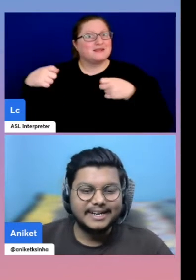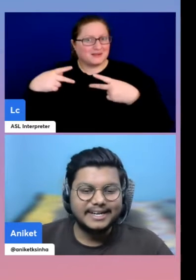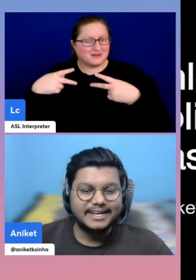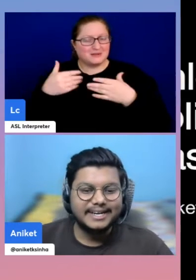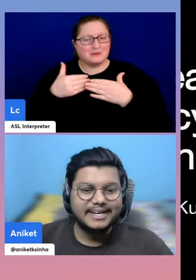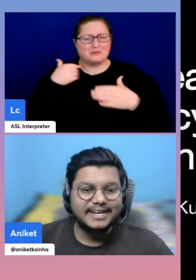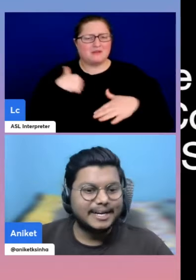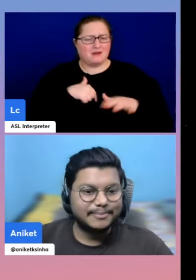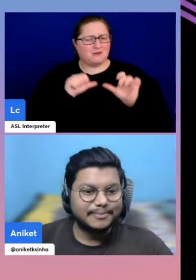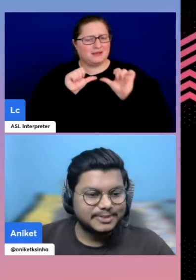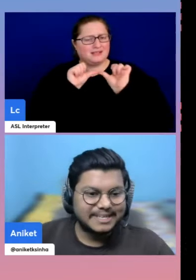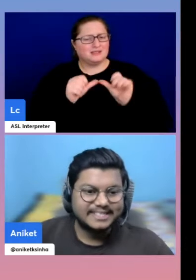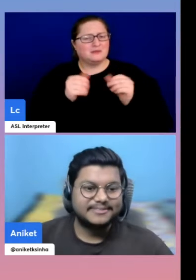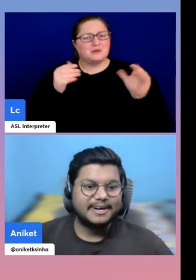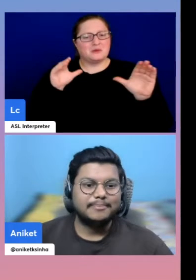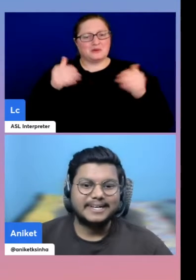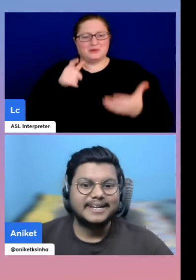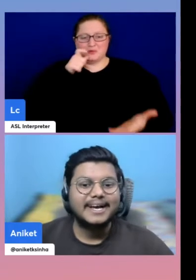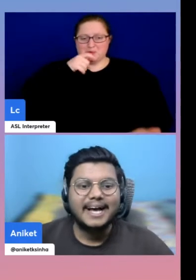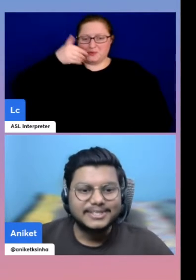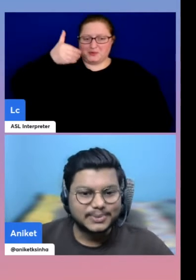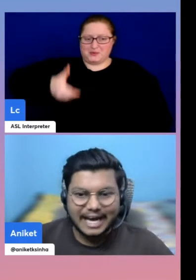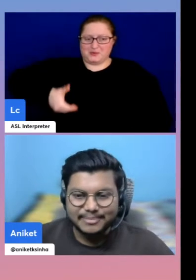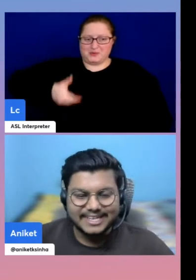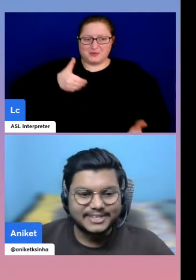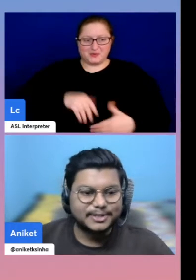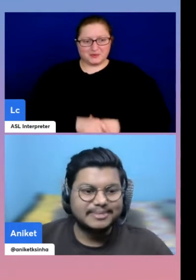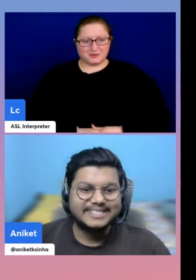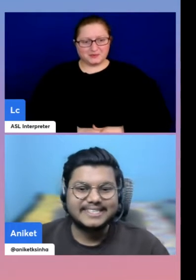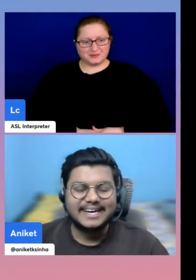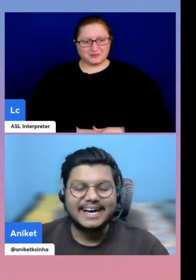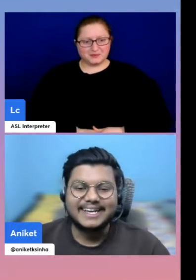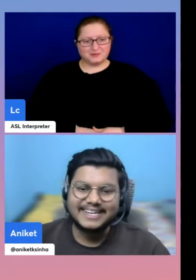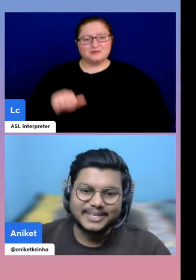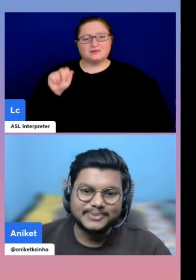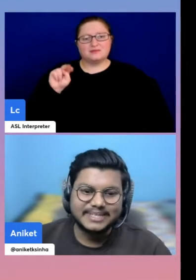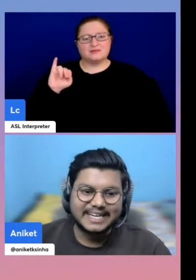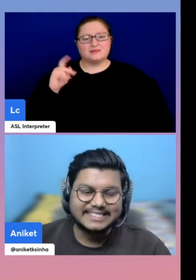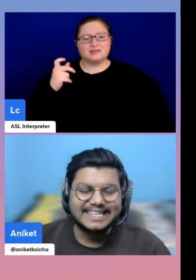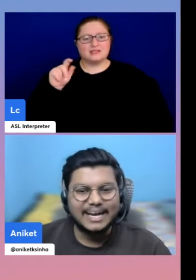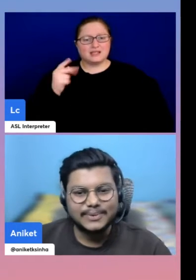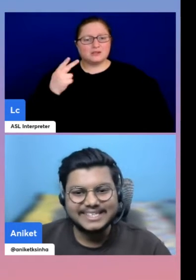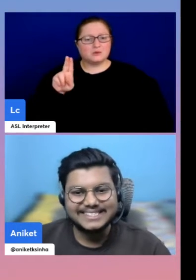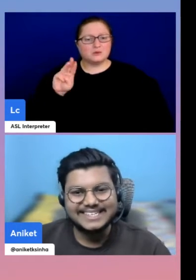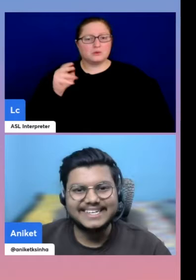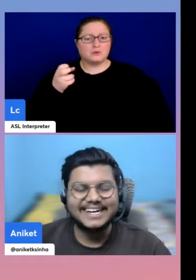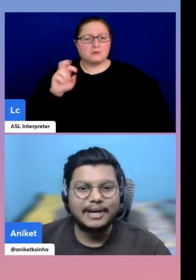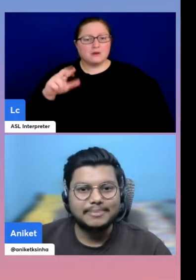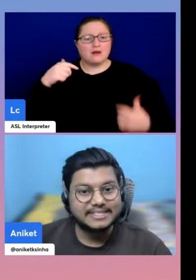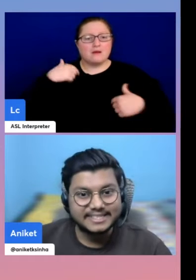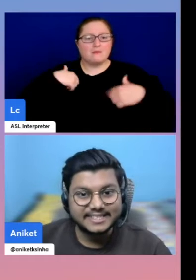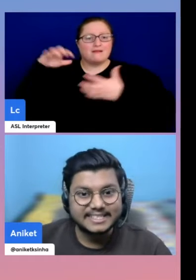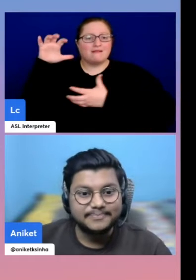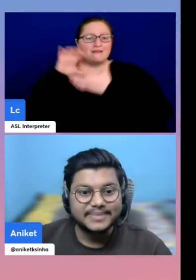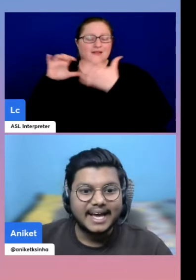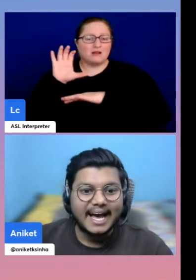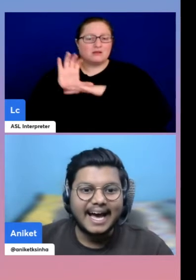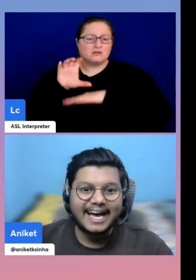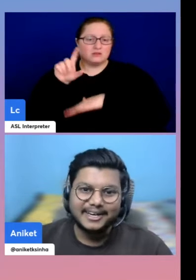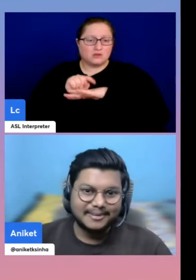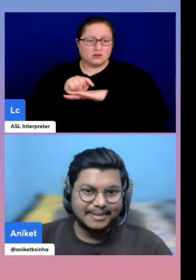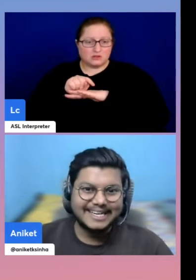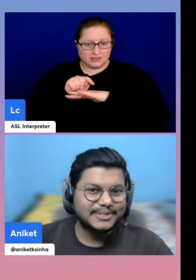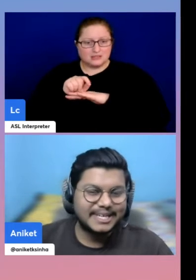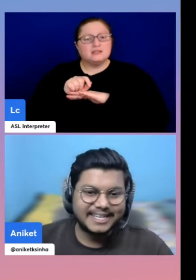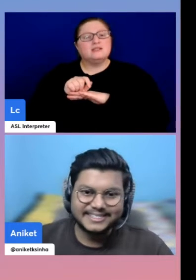ahead, let me introduce myself a bit. So, I am Aniket Kumar Sinha. I currently work as the cloud consultant at Rapid Circle,